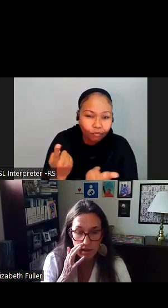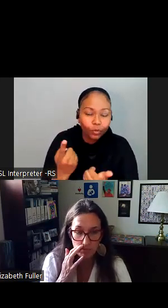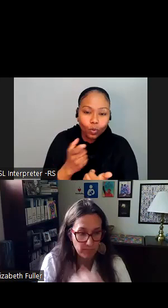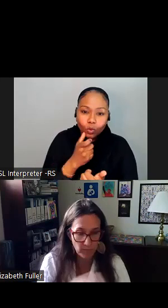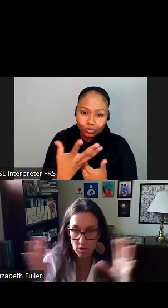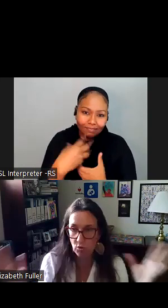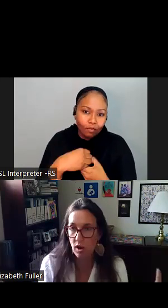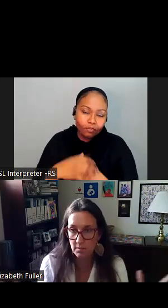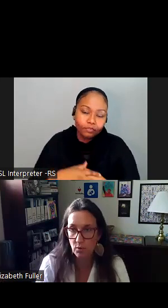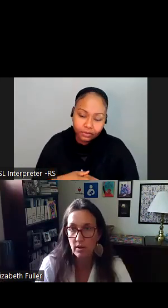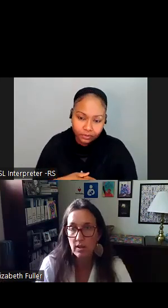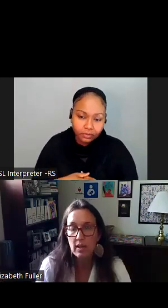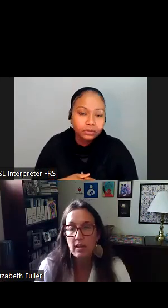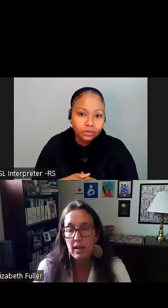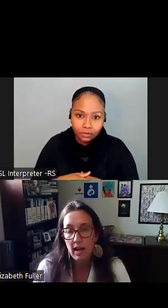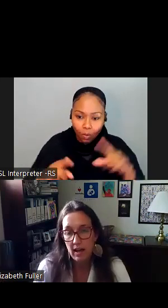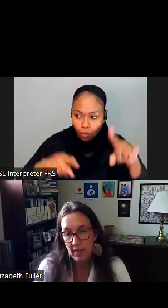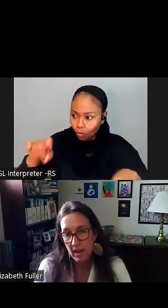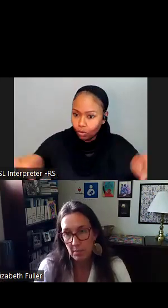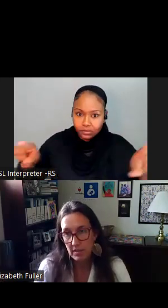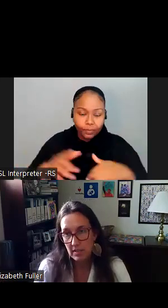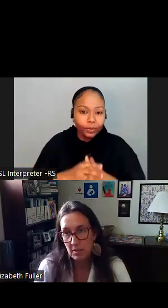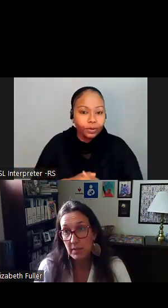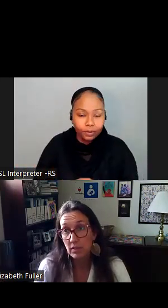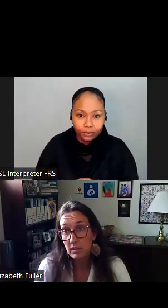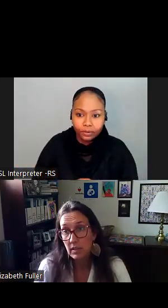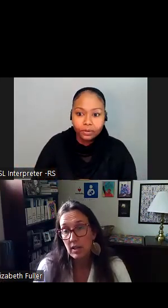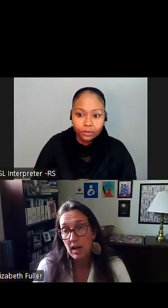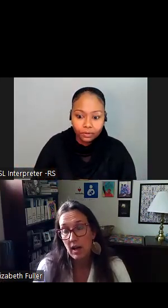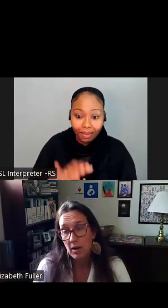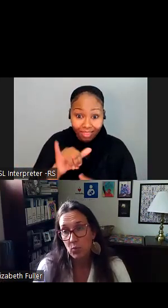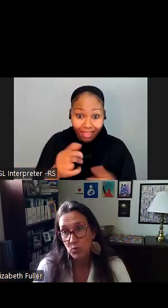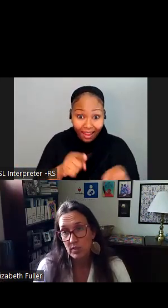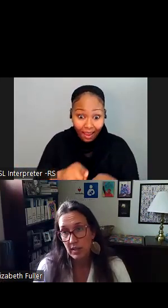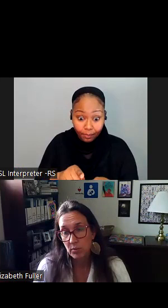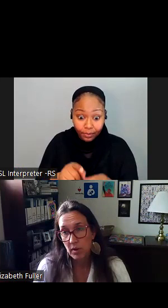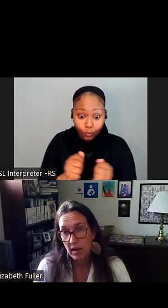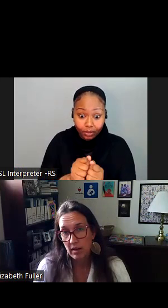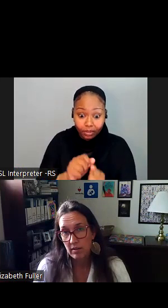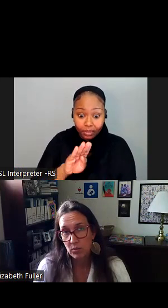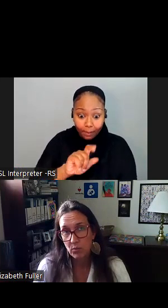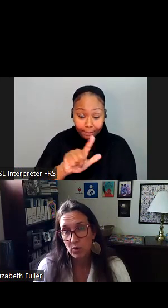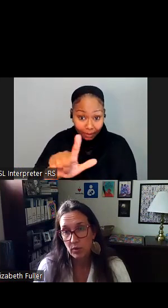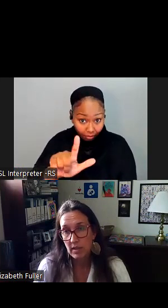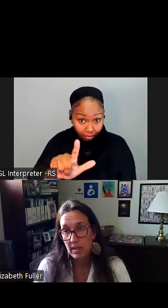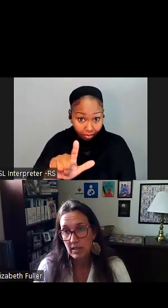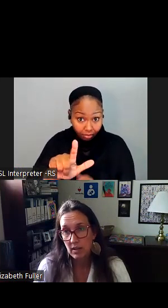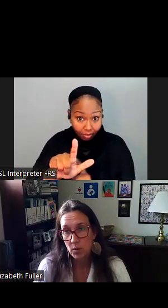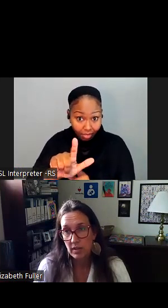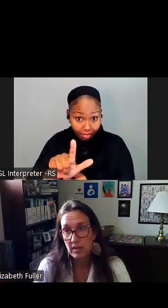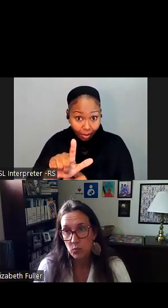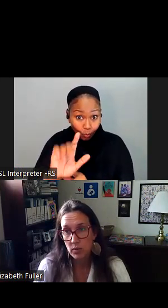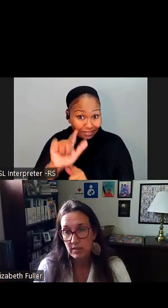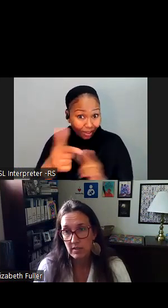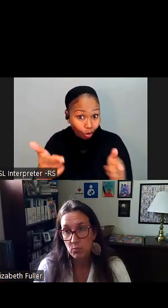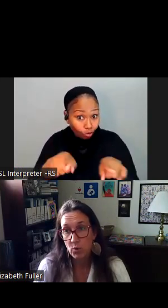space across the board. And that happened in a bill, which was later agreed that what